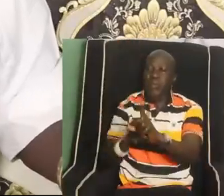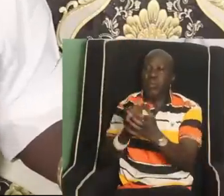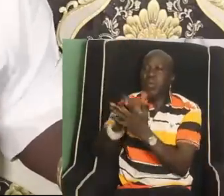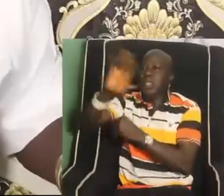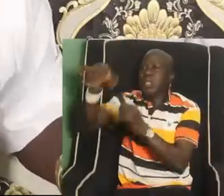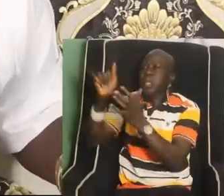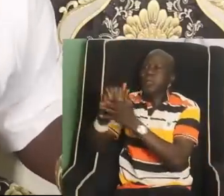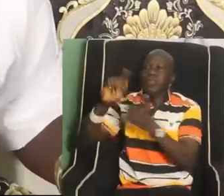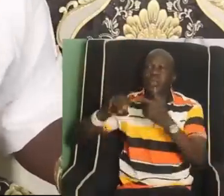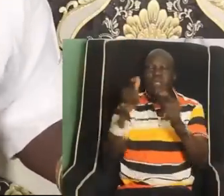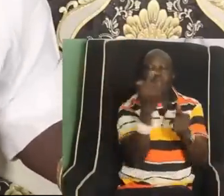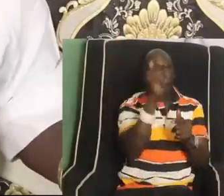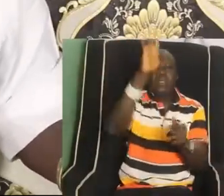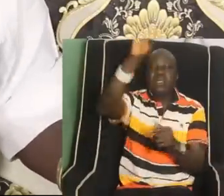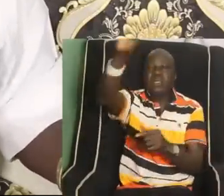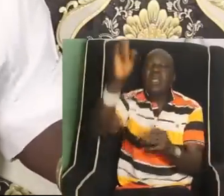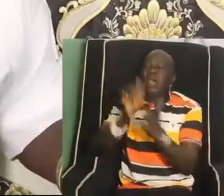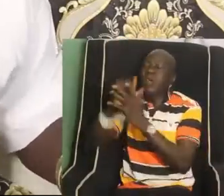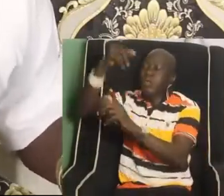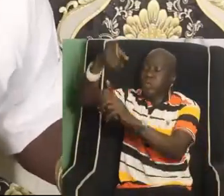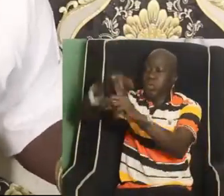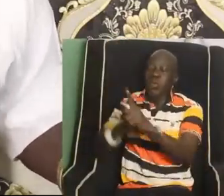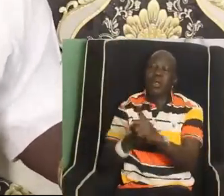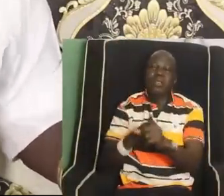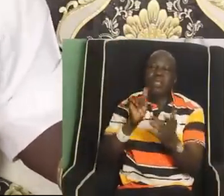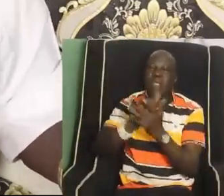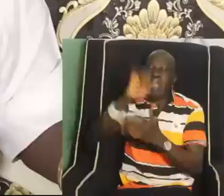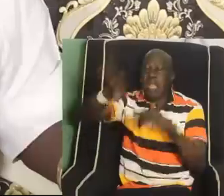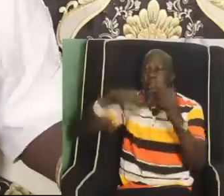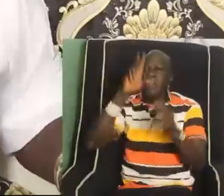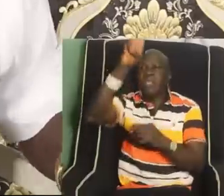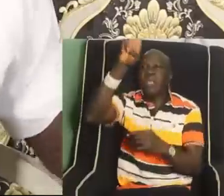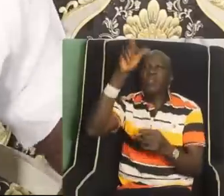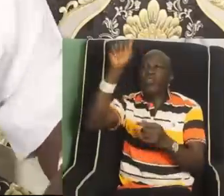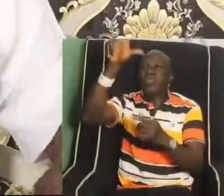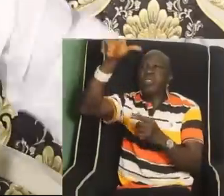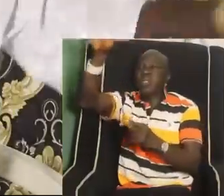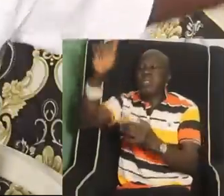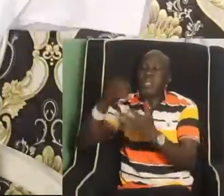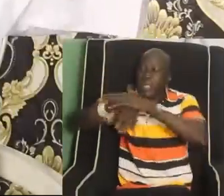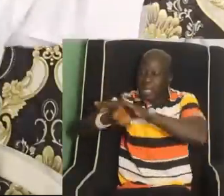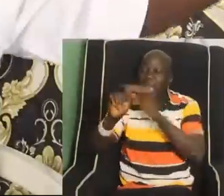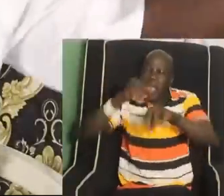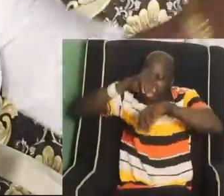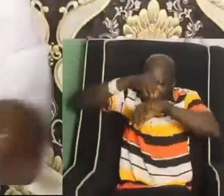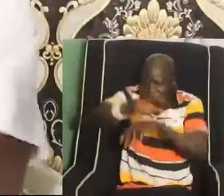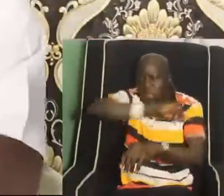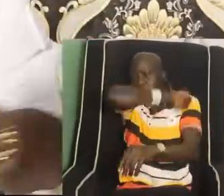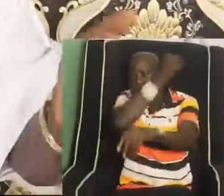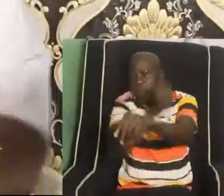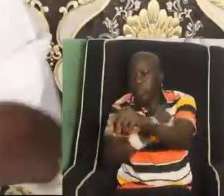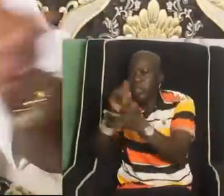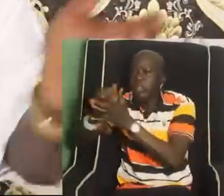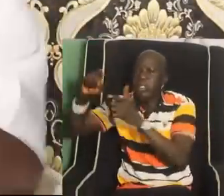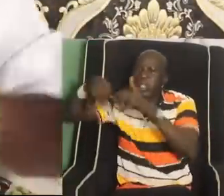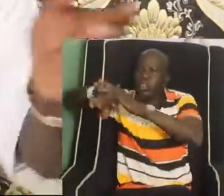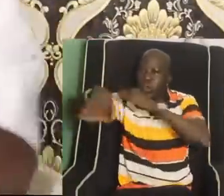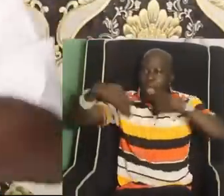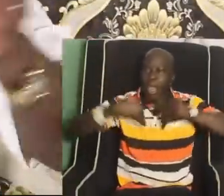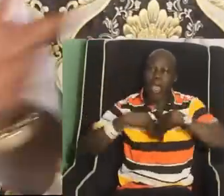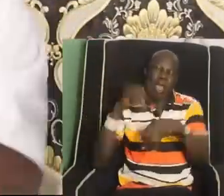ke do. 25th. Osu keje. Odun 2023. We are 2023. Memora sajade. I sent forth a cry. Wa